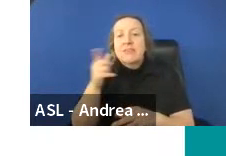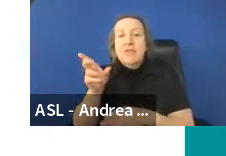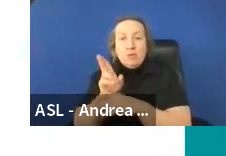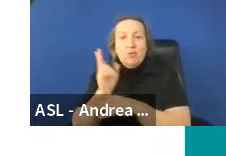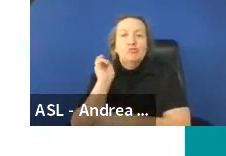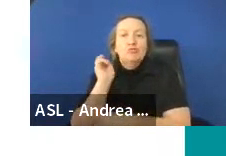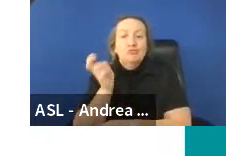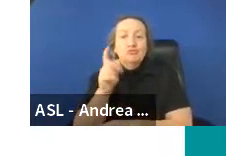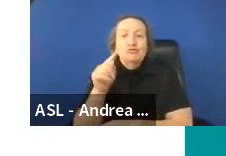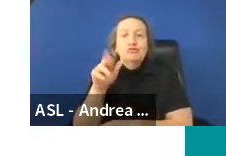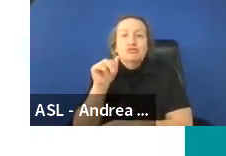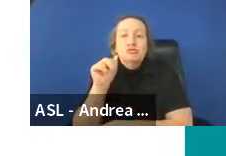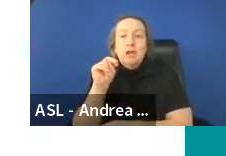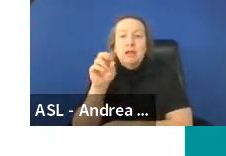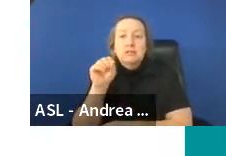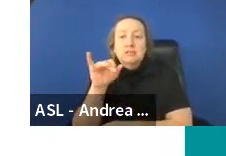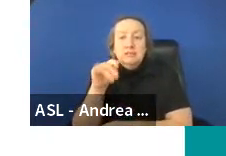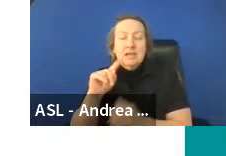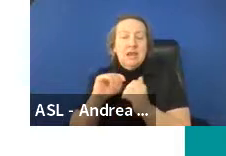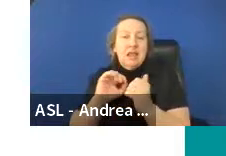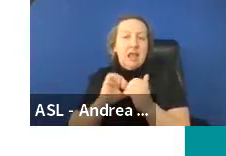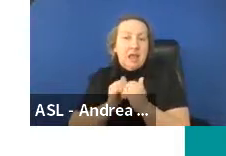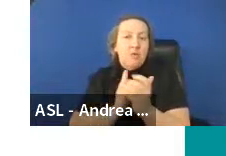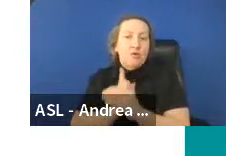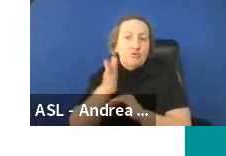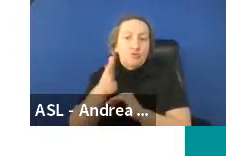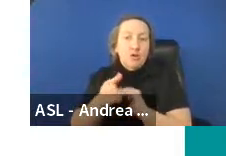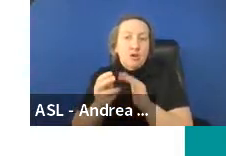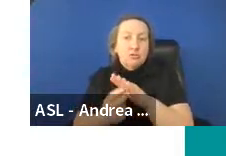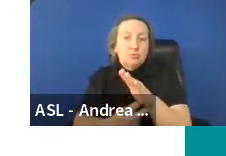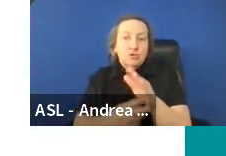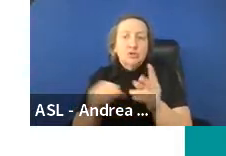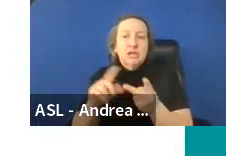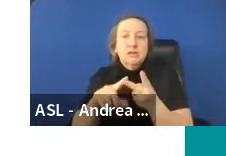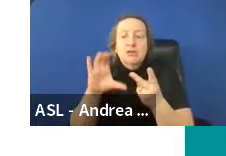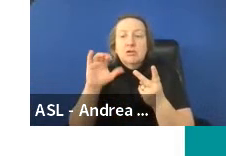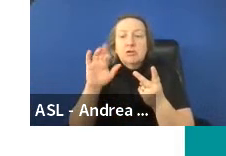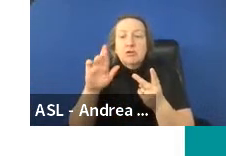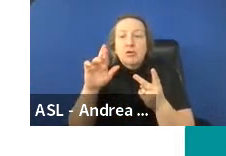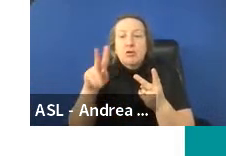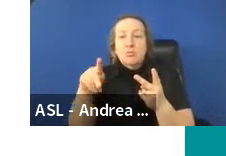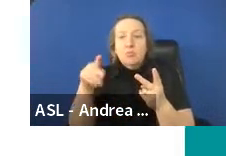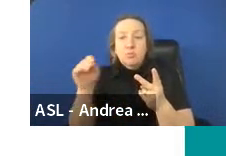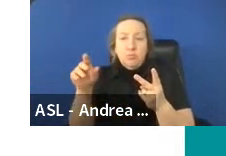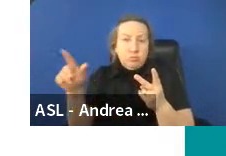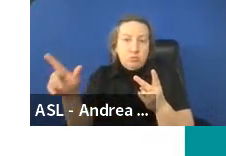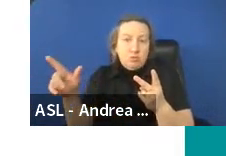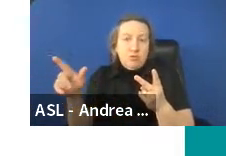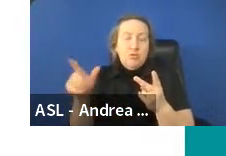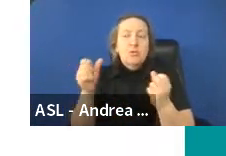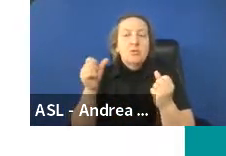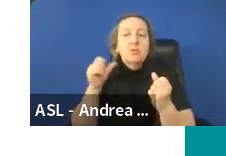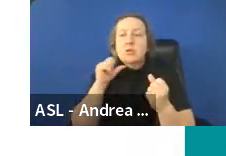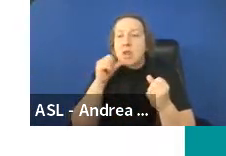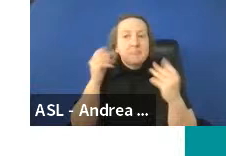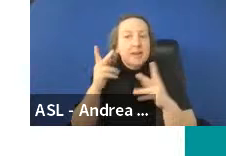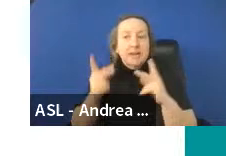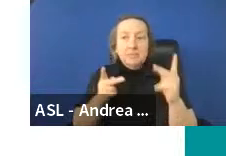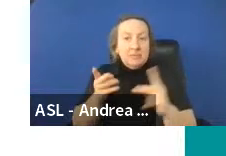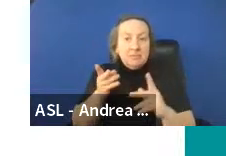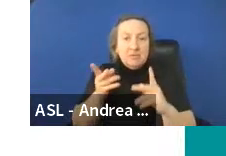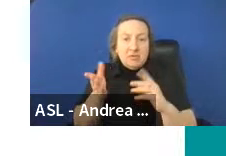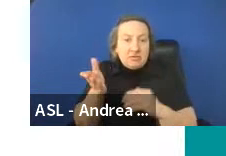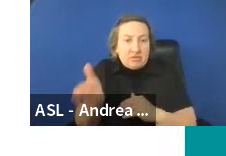their means of getting across the bridge, as well as carpool. There were very few folks in those rooms that